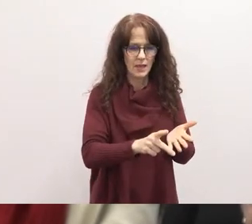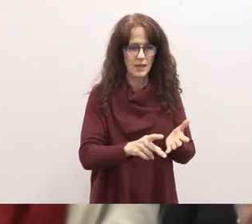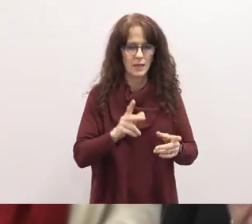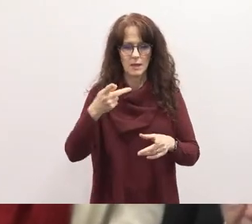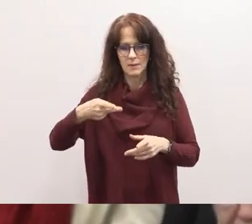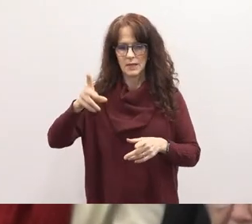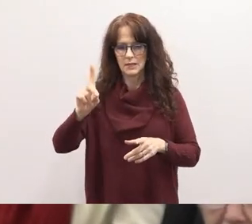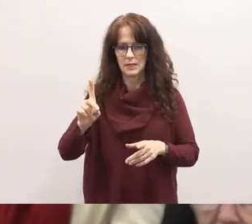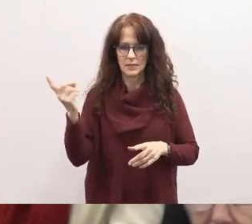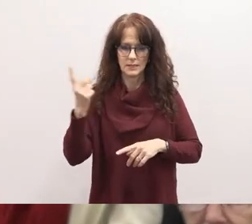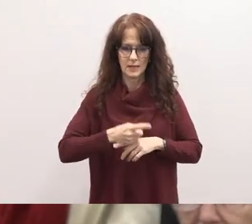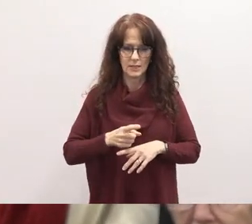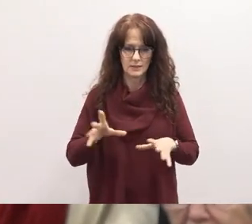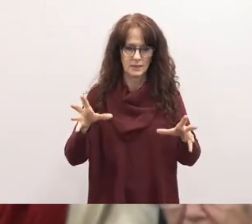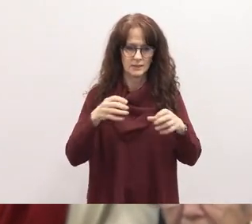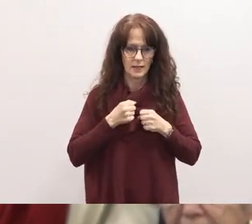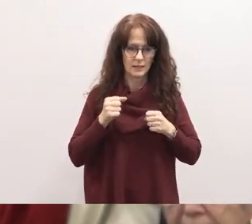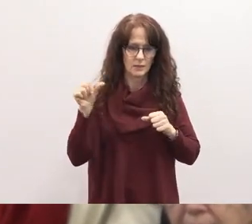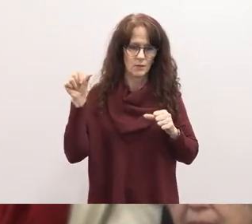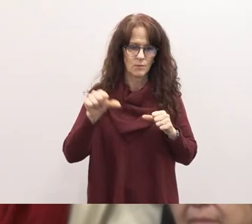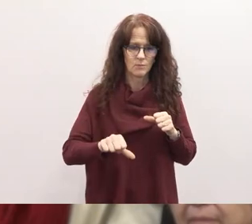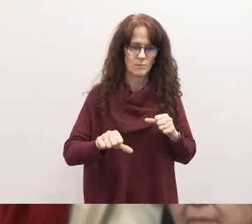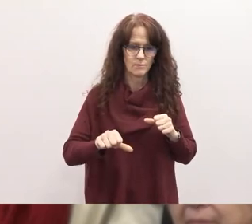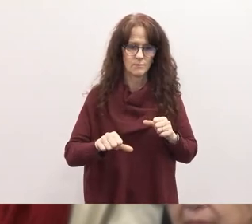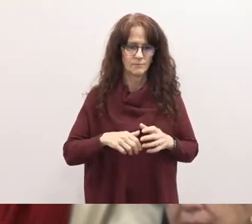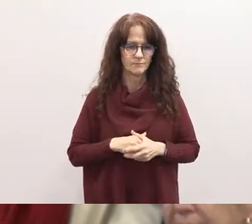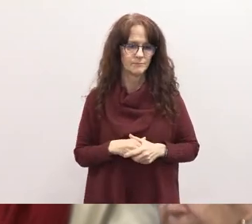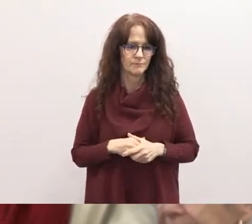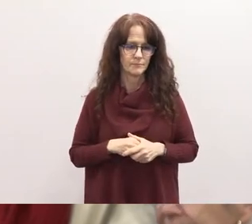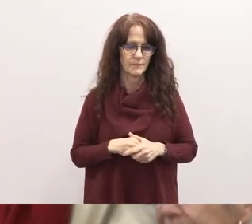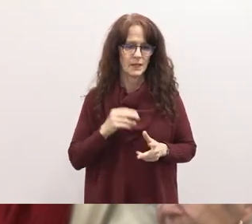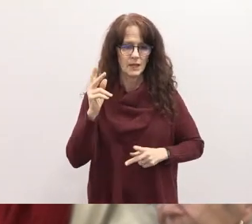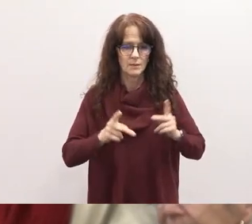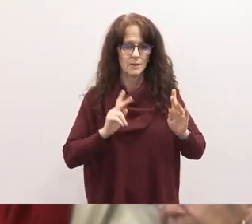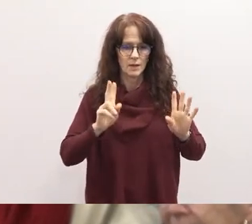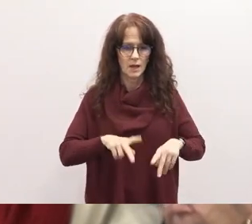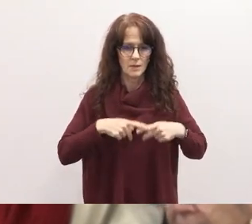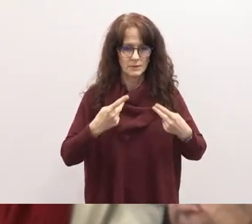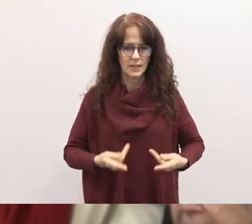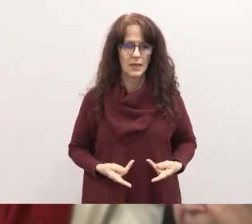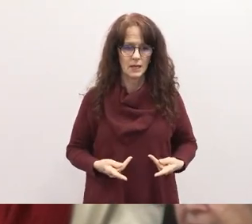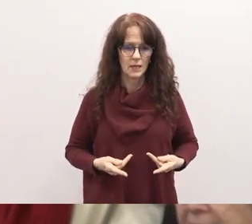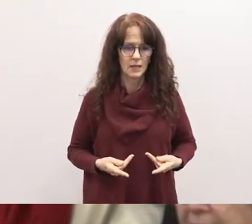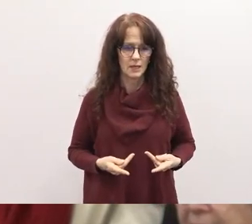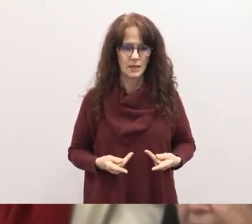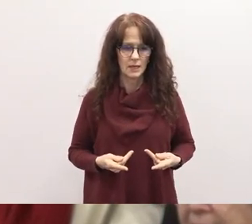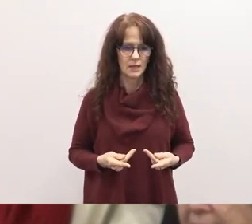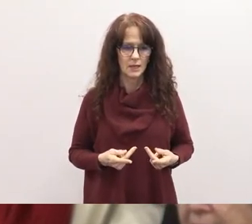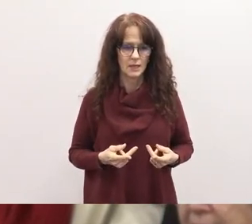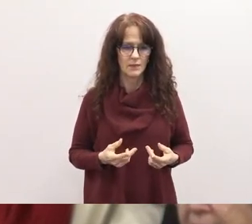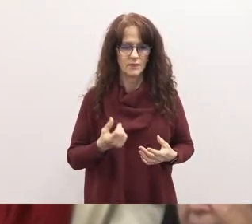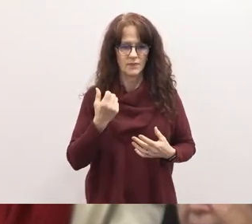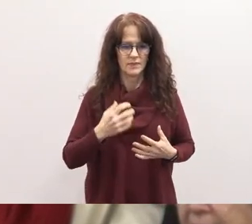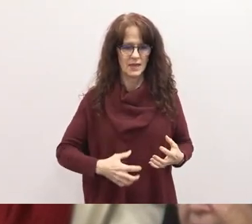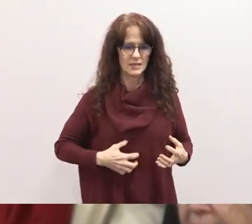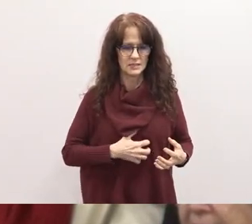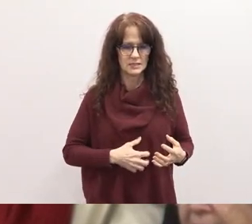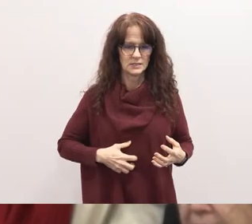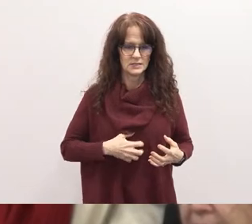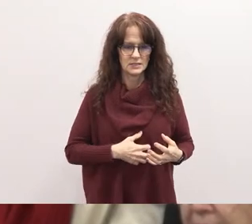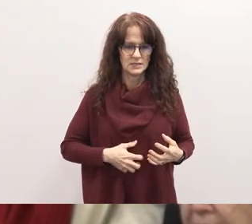professional development days. Take it or leave it. People are upset. That kind of resentment